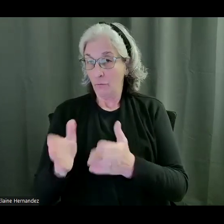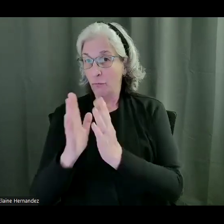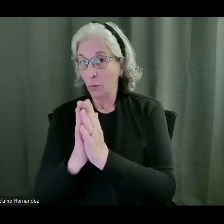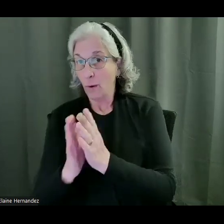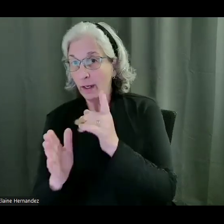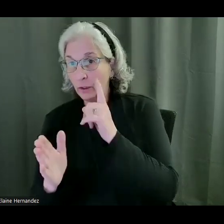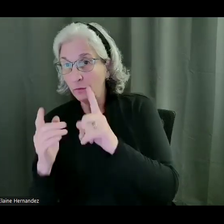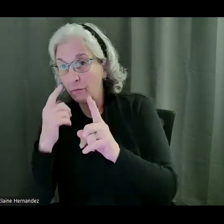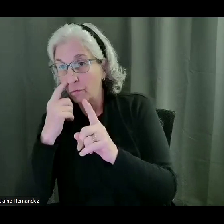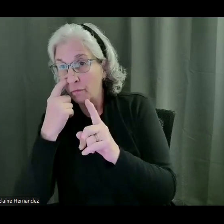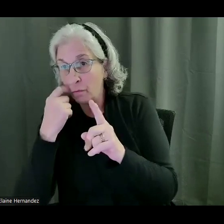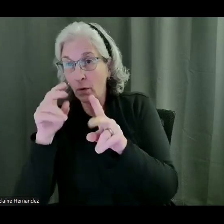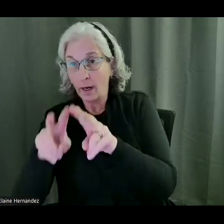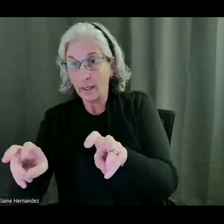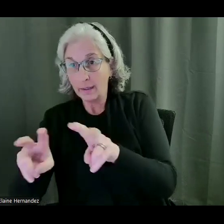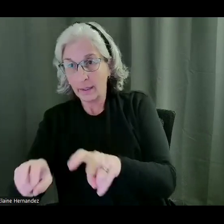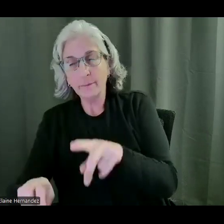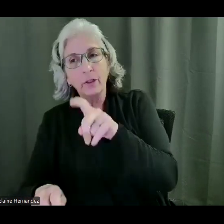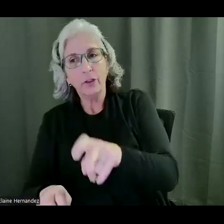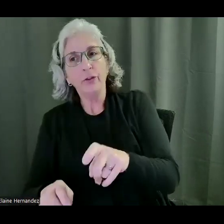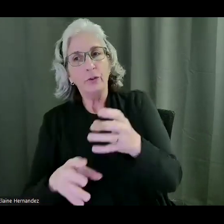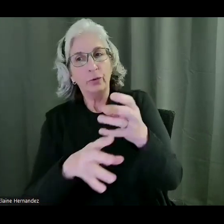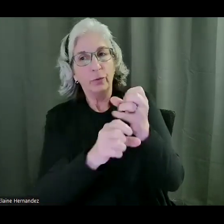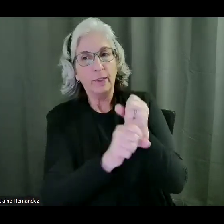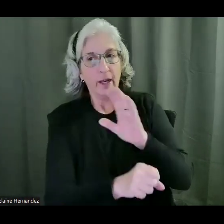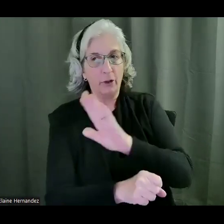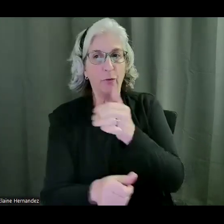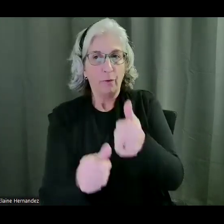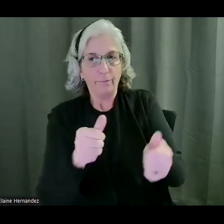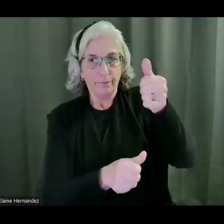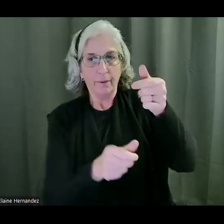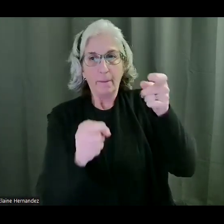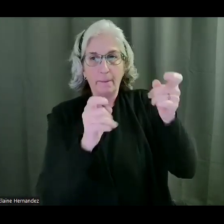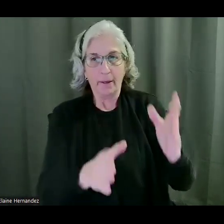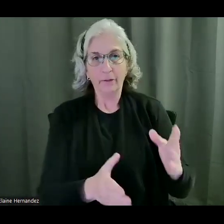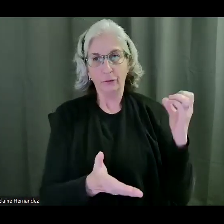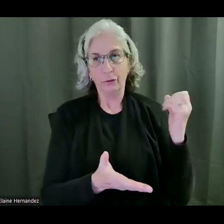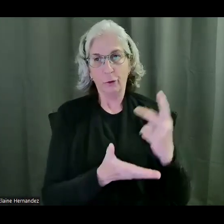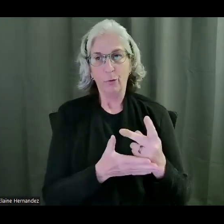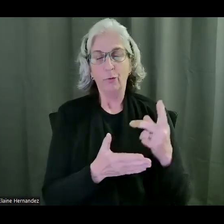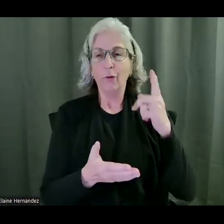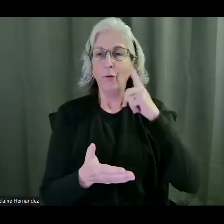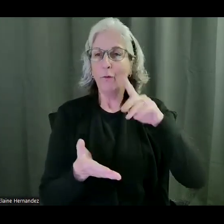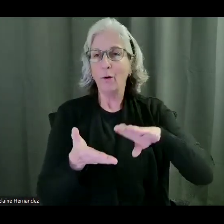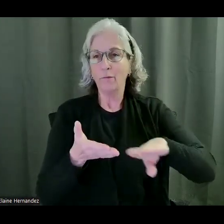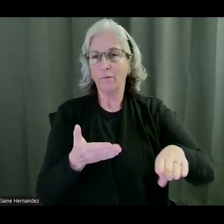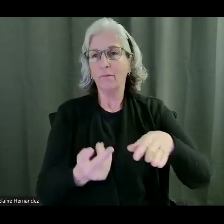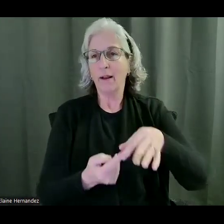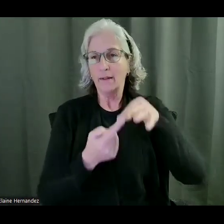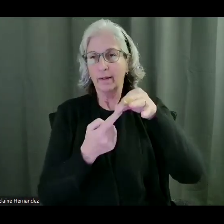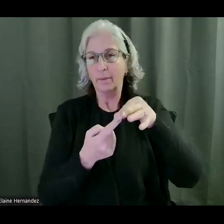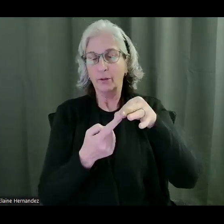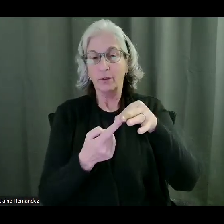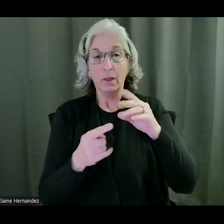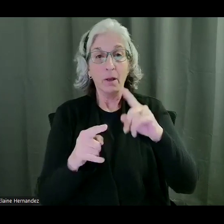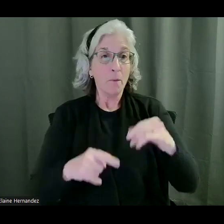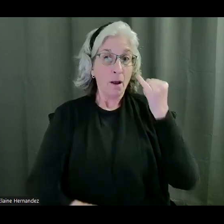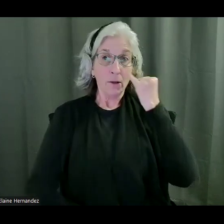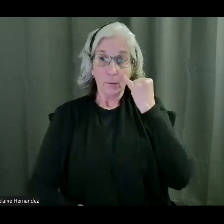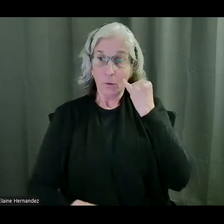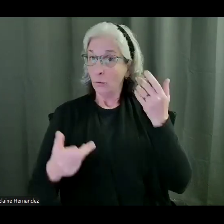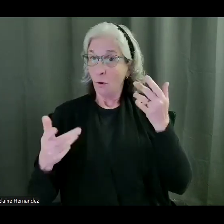to obtain managerial approval for that. But if there was already a CSS assessment